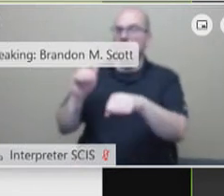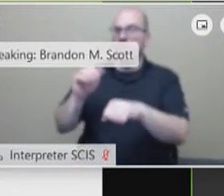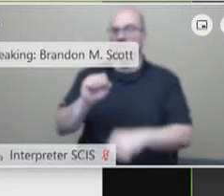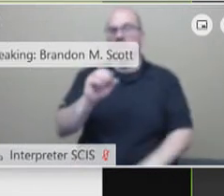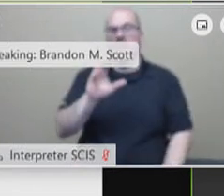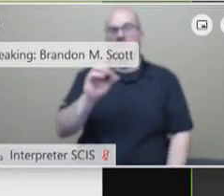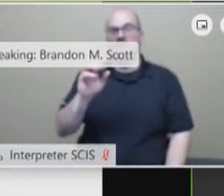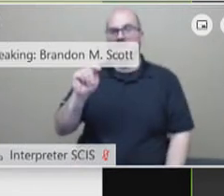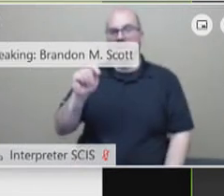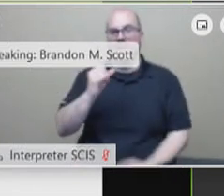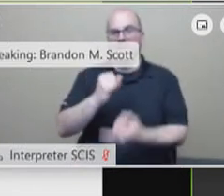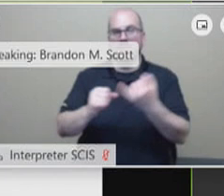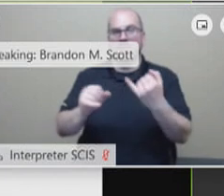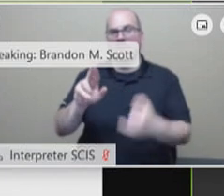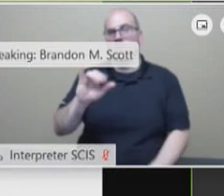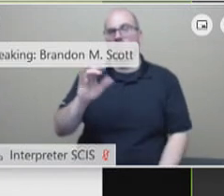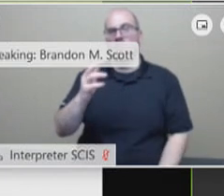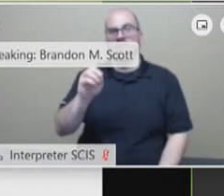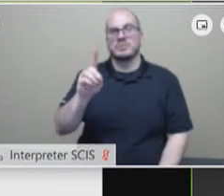Richmond.